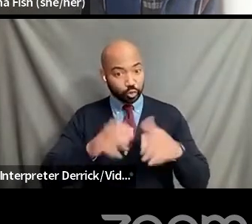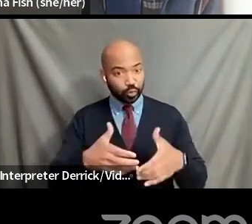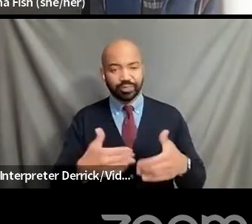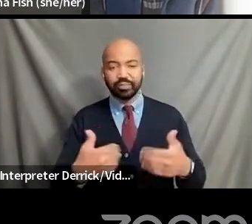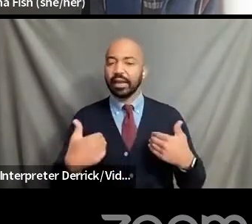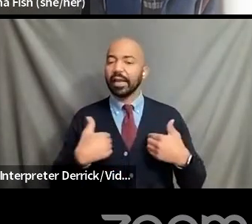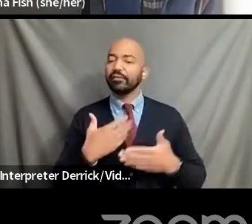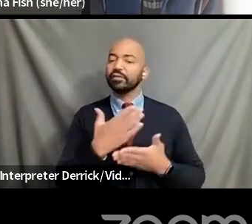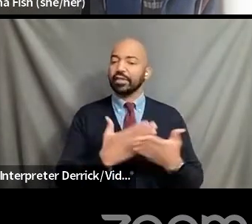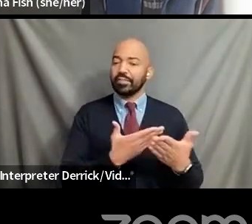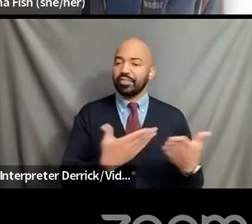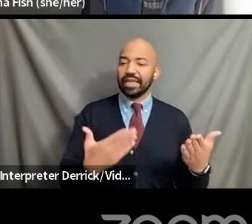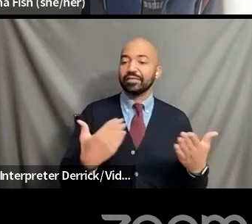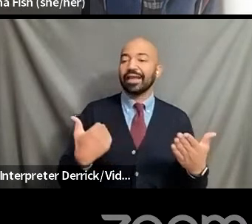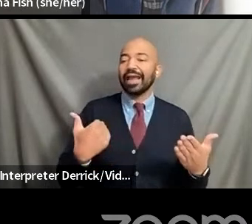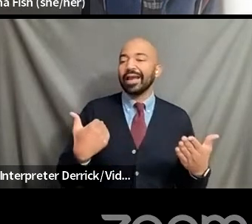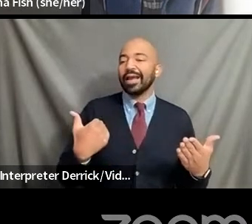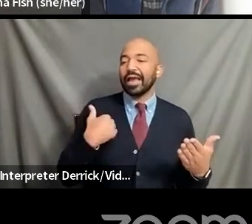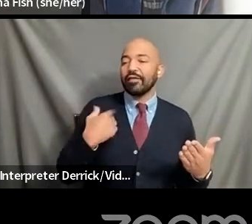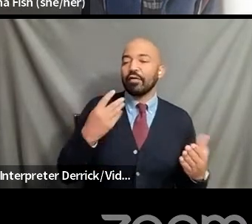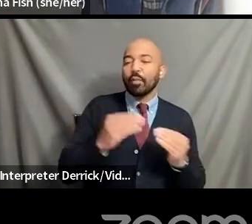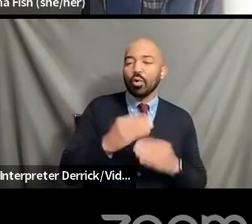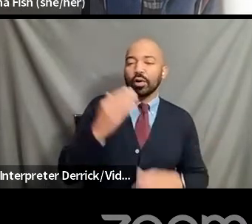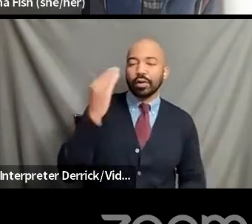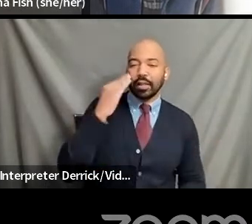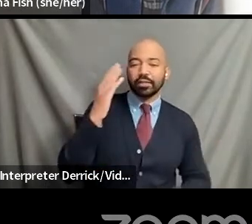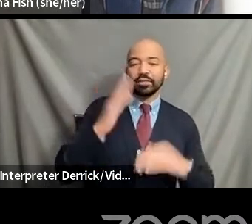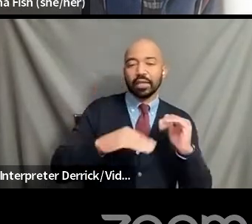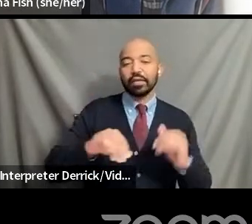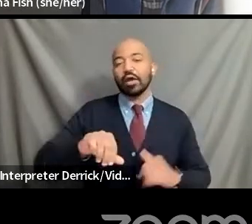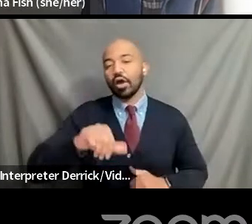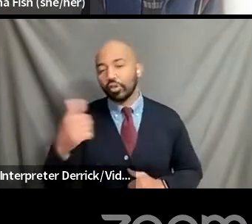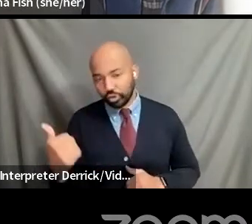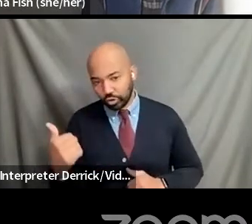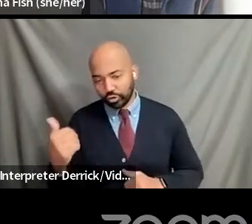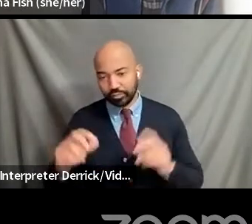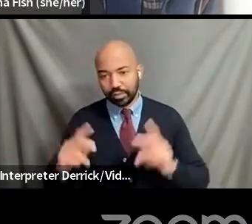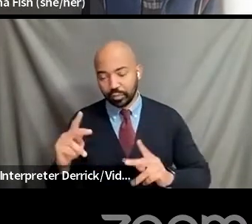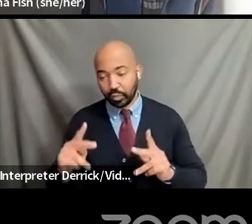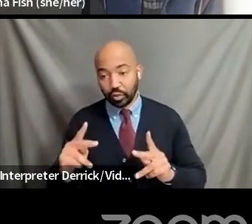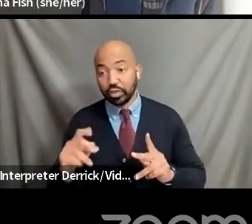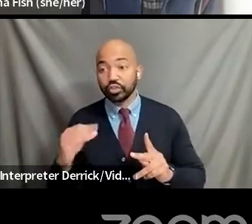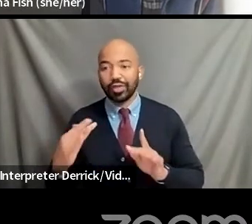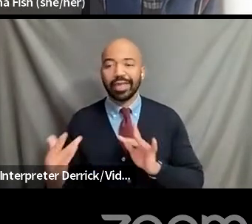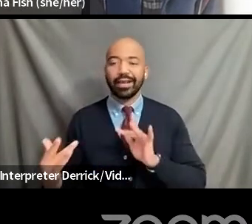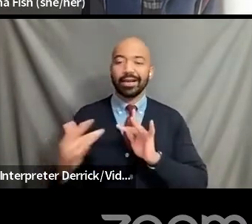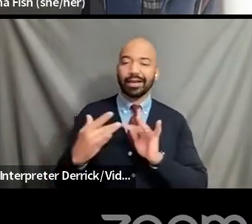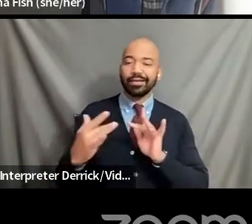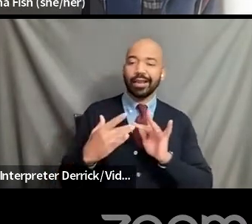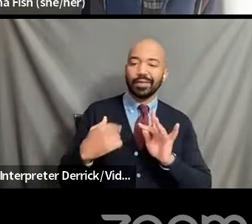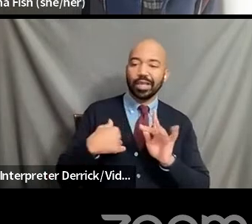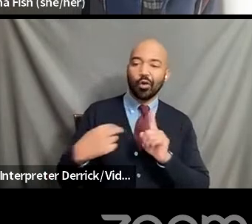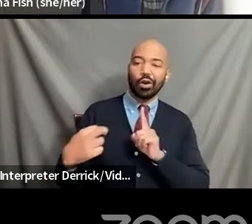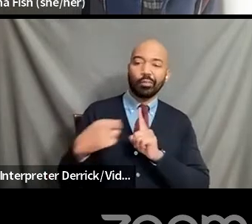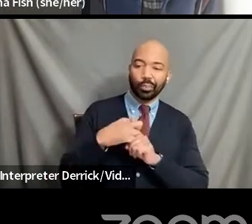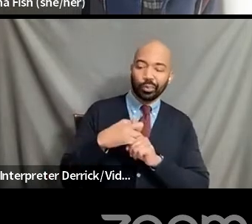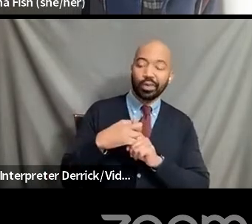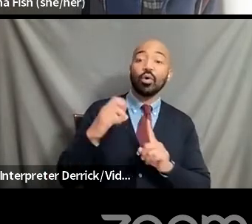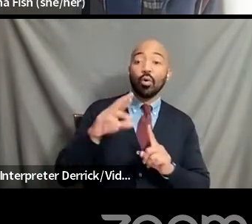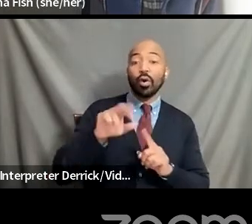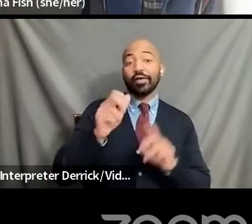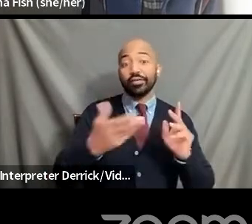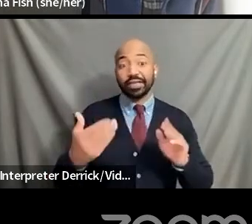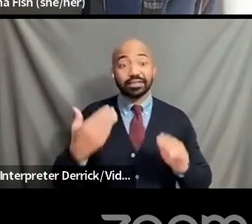that I'm a little bit more knowledgeable about, and I could probably teach somebody or let somebody know. So over time, I was like, okay, I've become more confident in terms